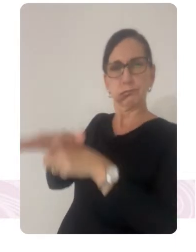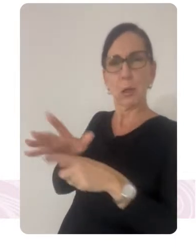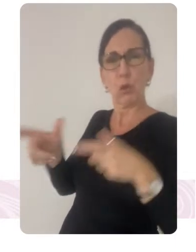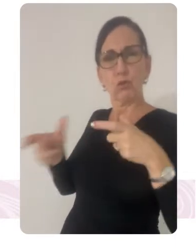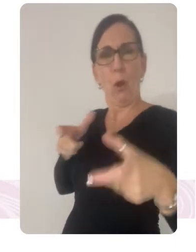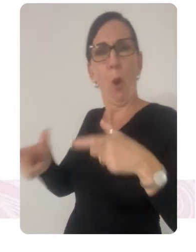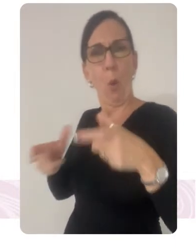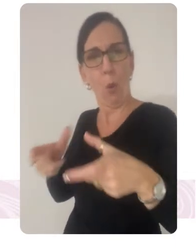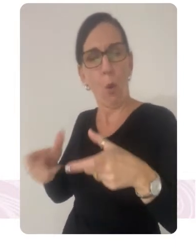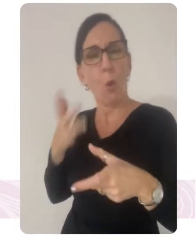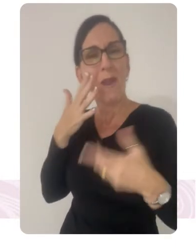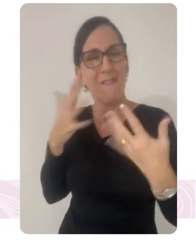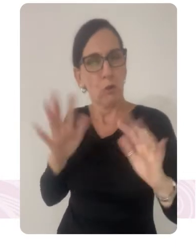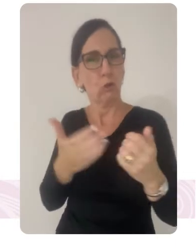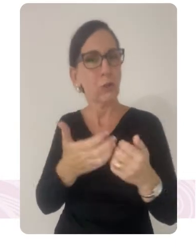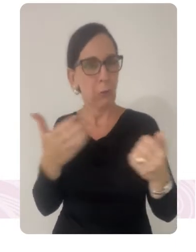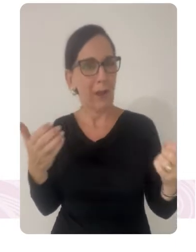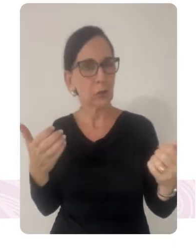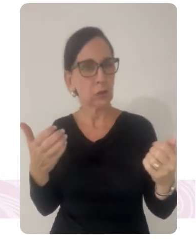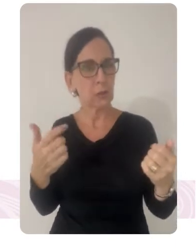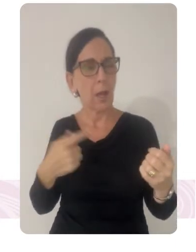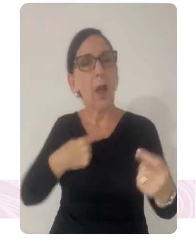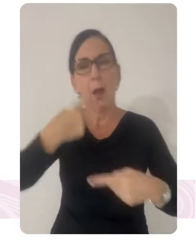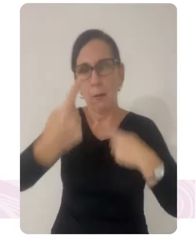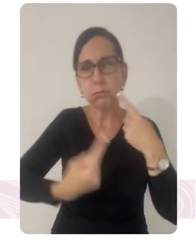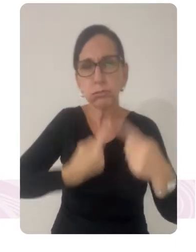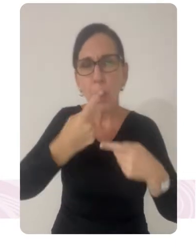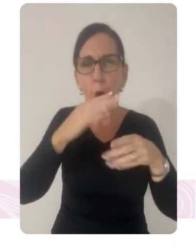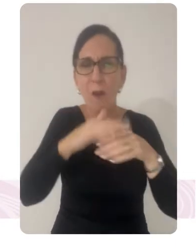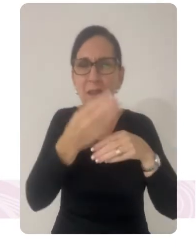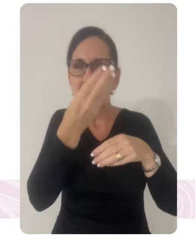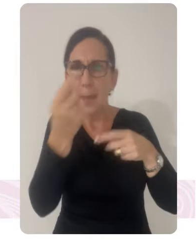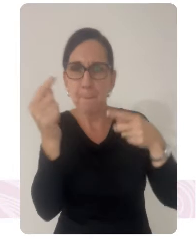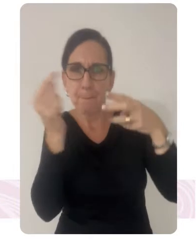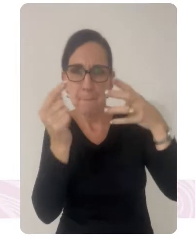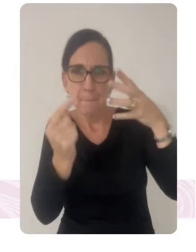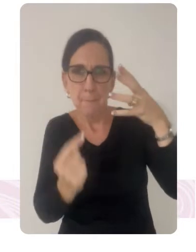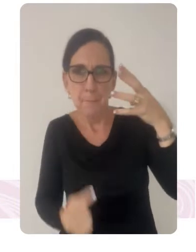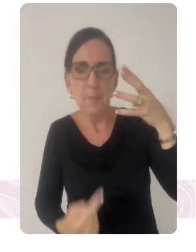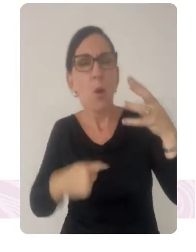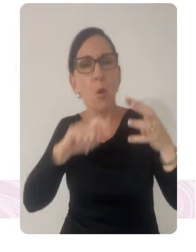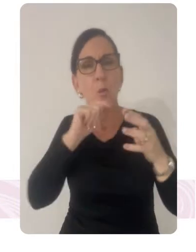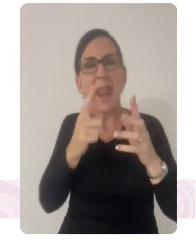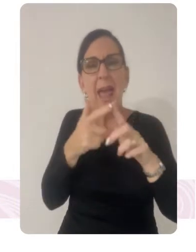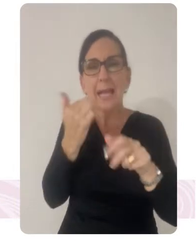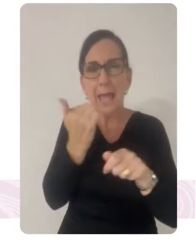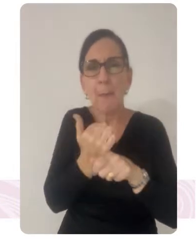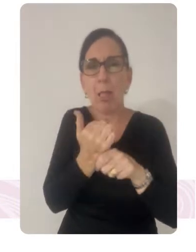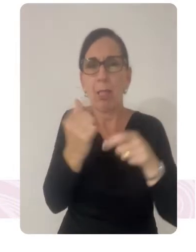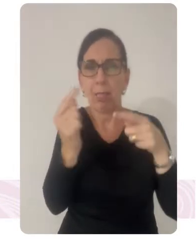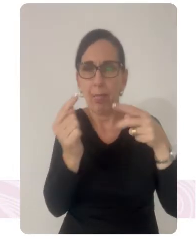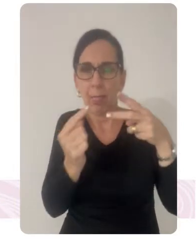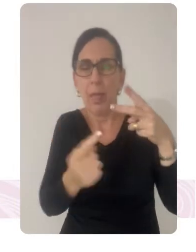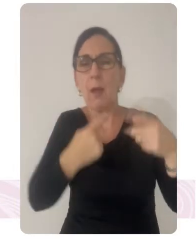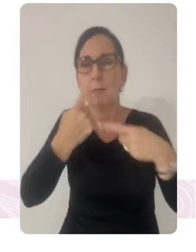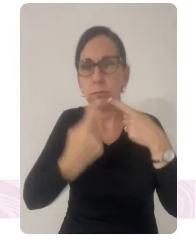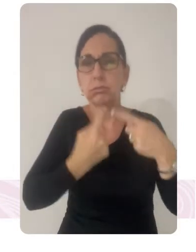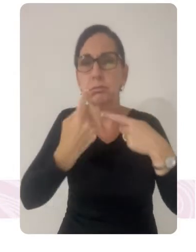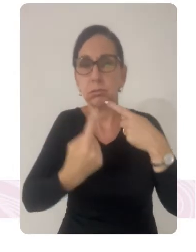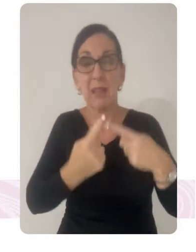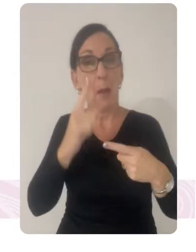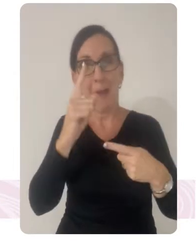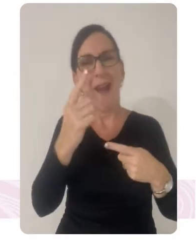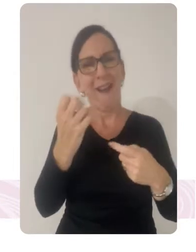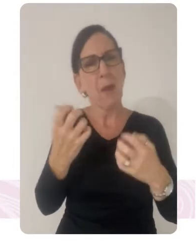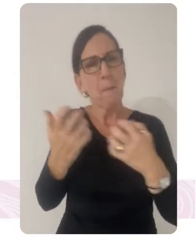after separation. Let's look at some types of tactics or behaviors, and I'll give some examples for each. Keep in mind